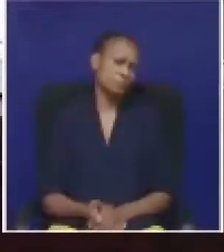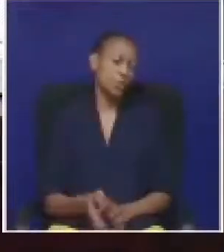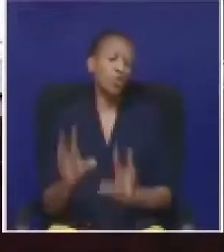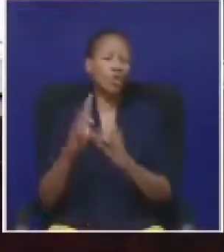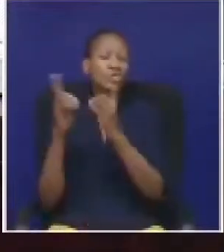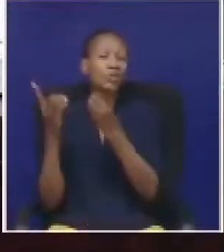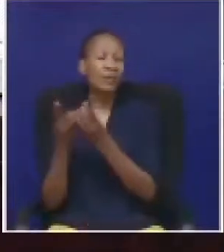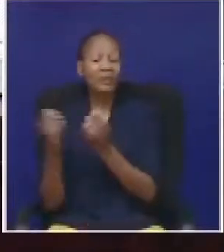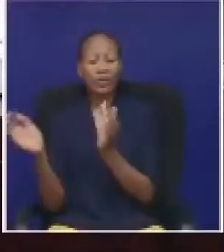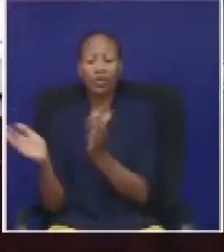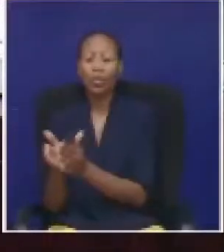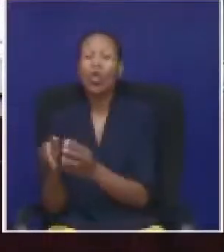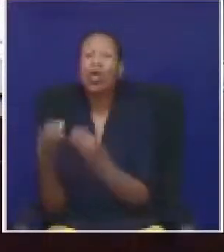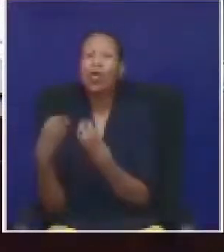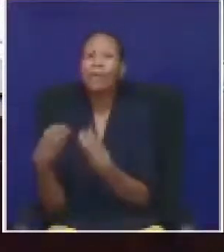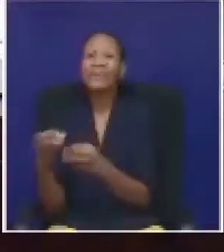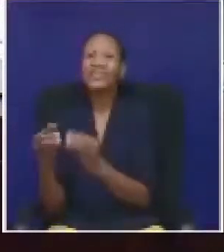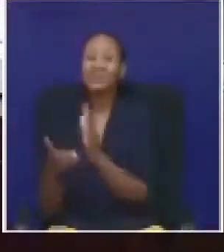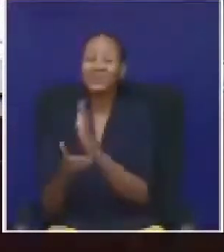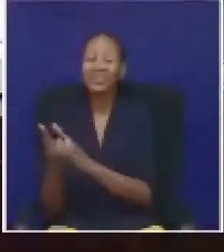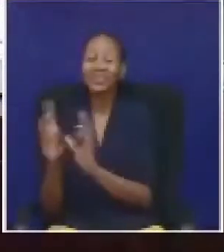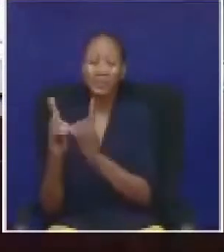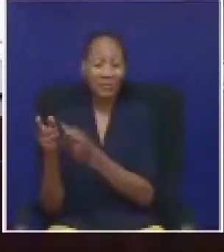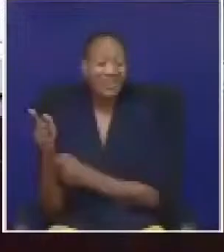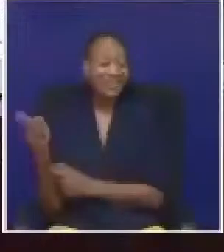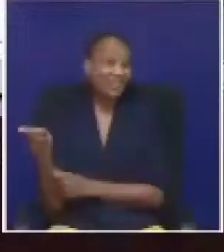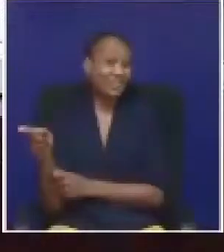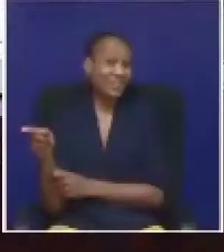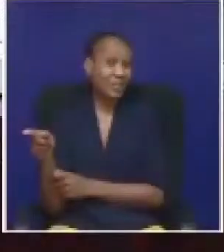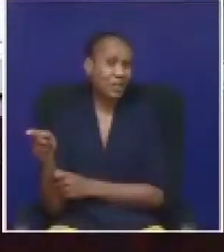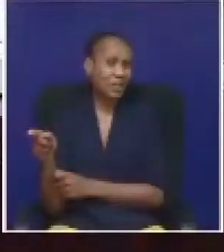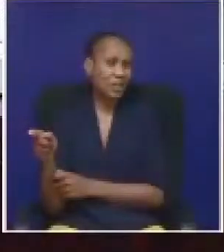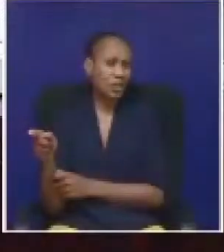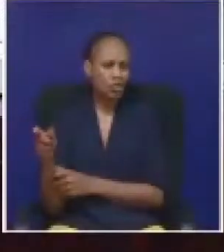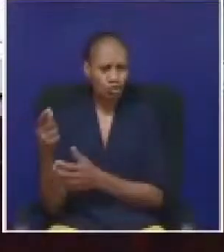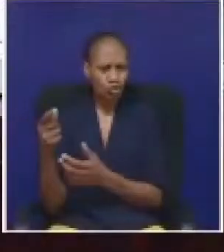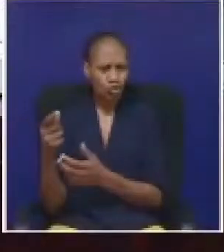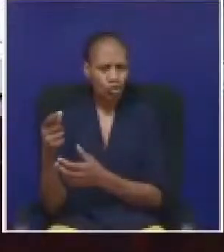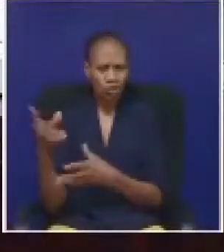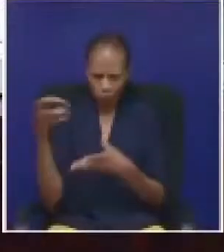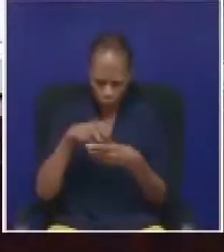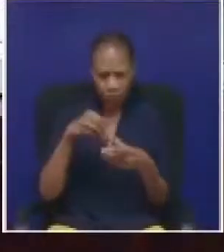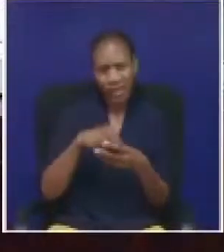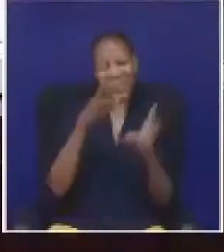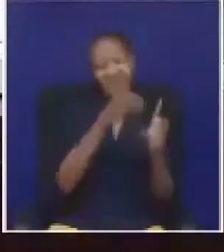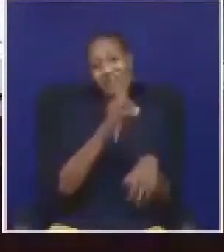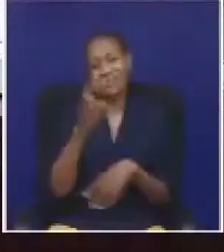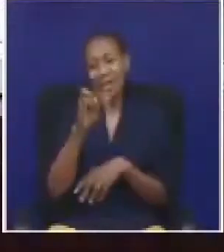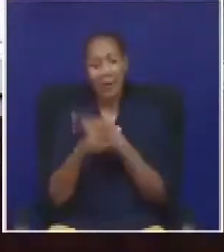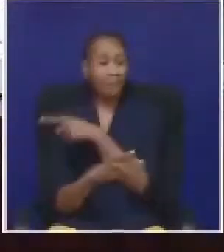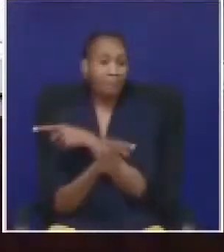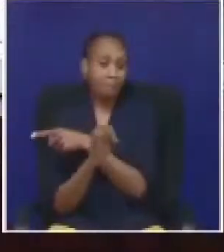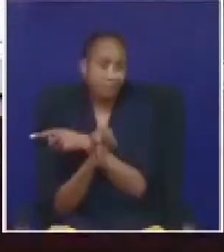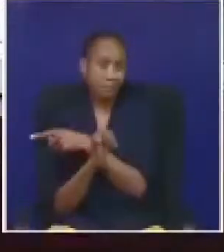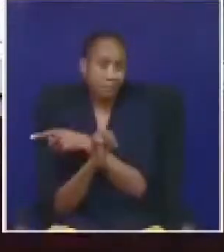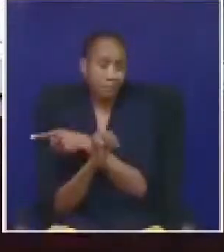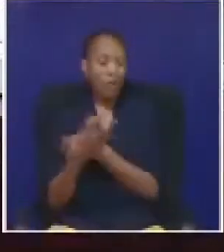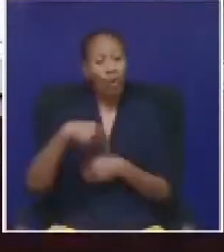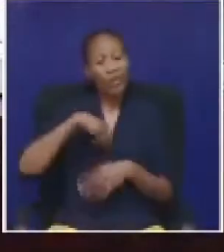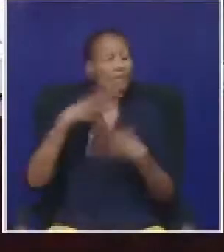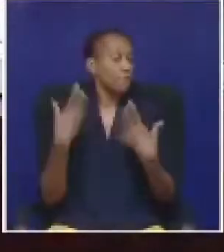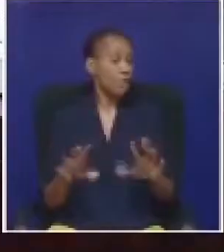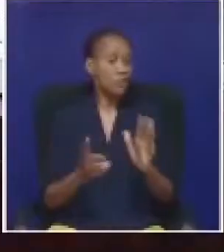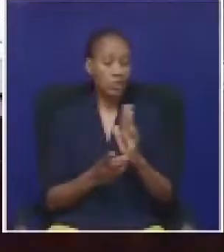of Small Business Development, which is an active participant in DDM, we have developed what we